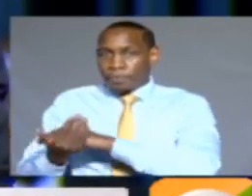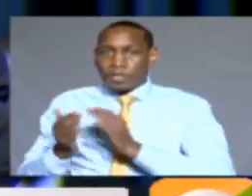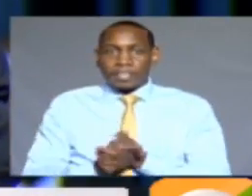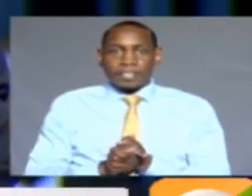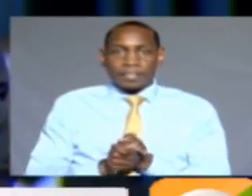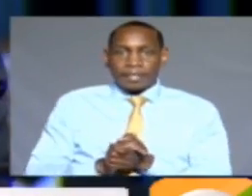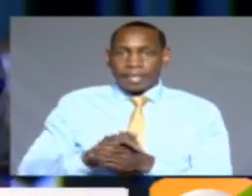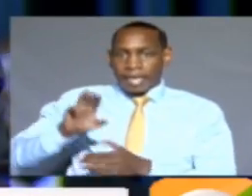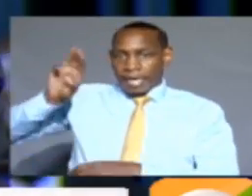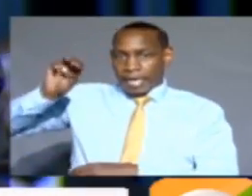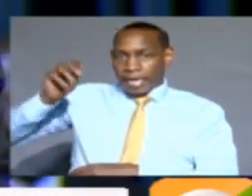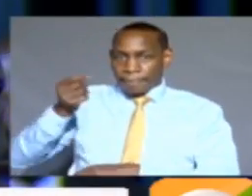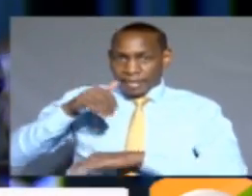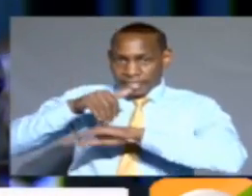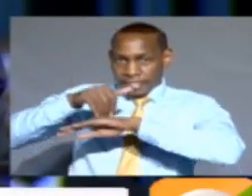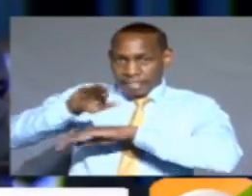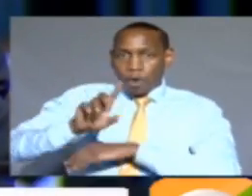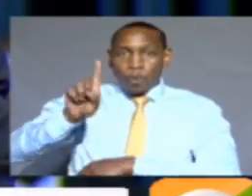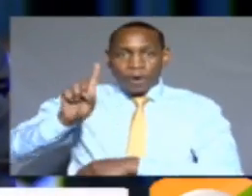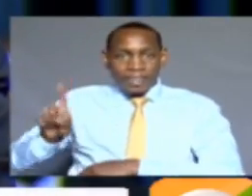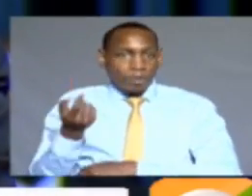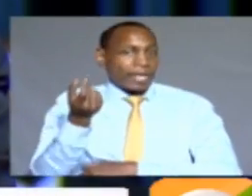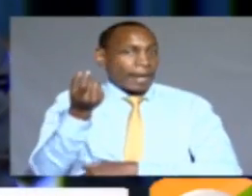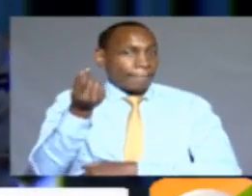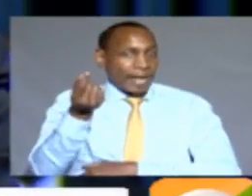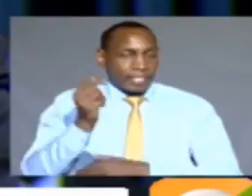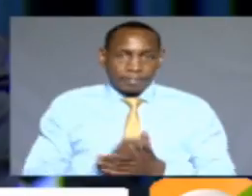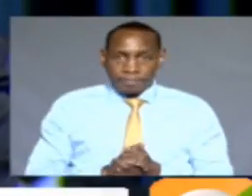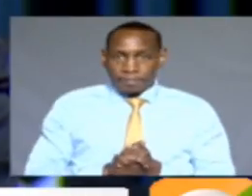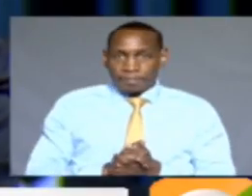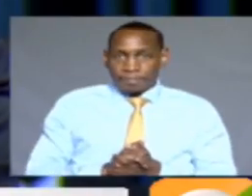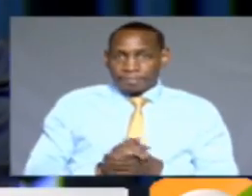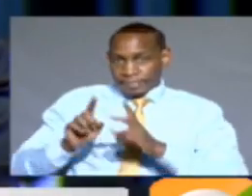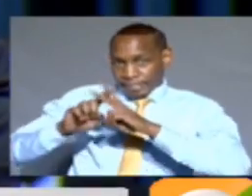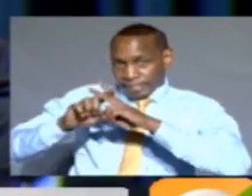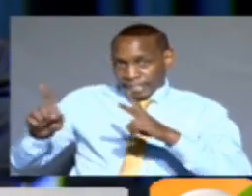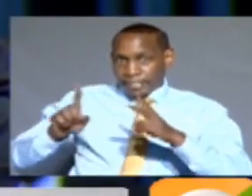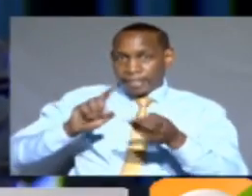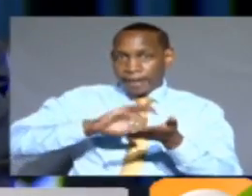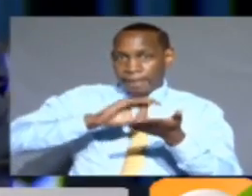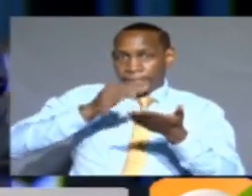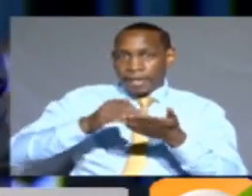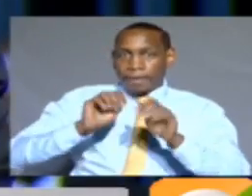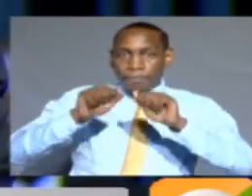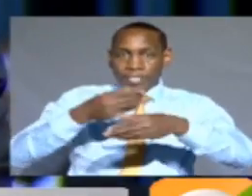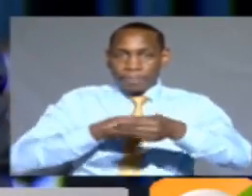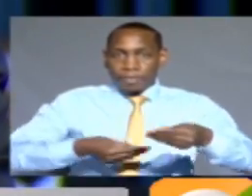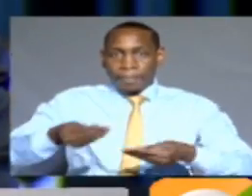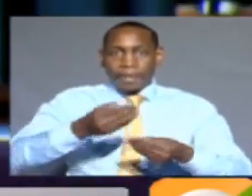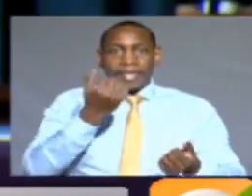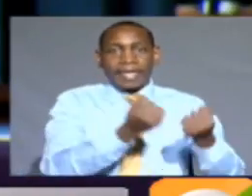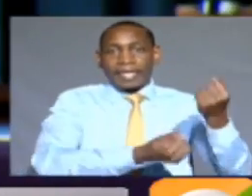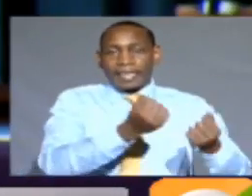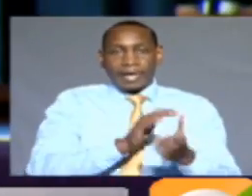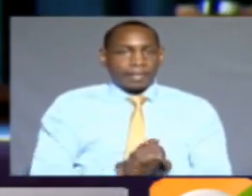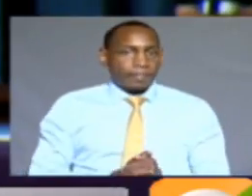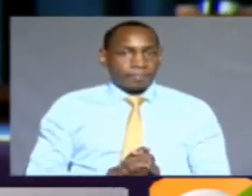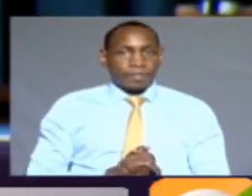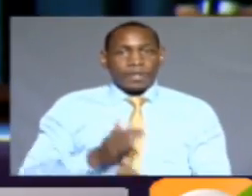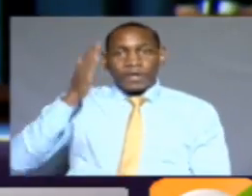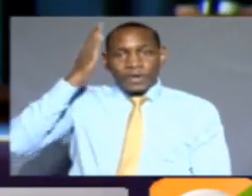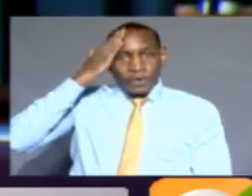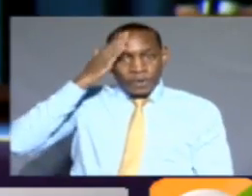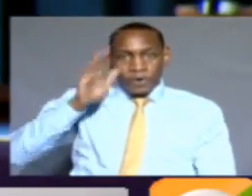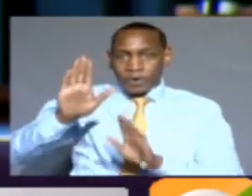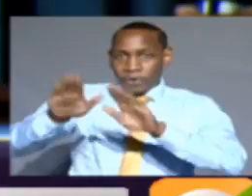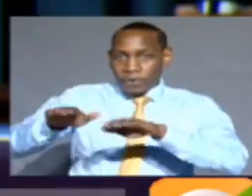he empesaed me 1,000 shillings as a startup fund for buying the car. I know that tailor the